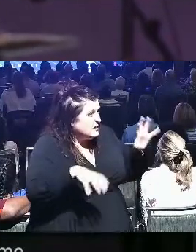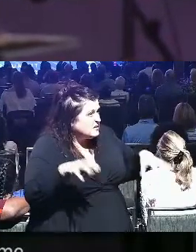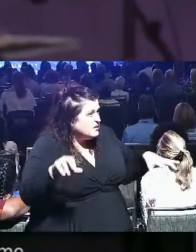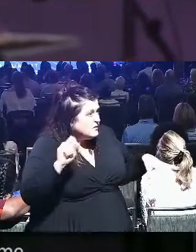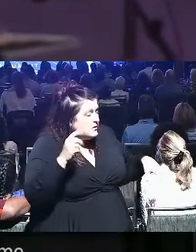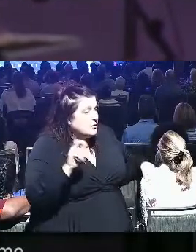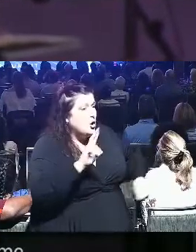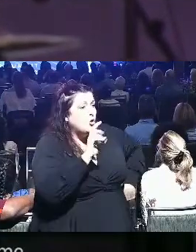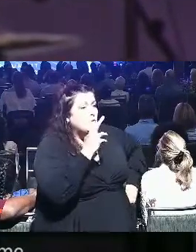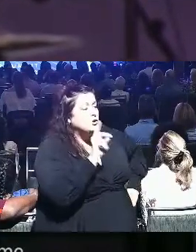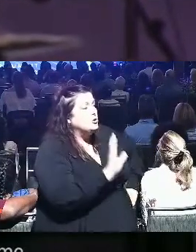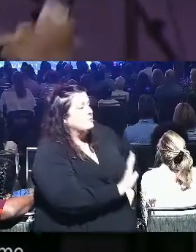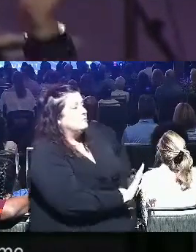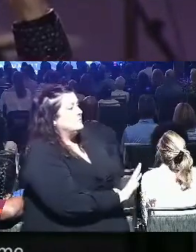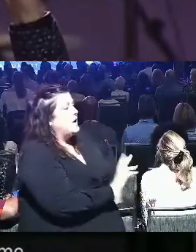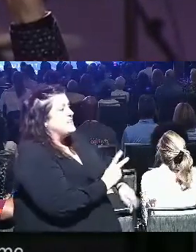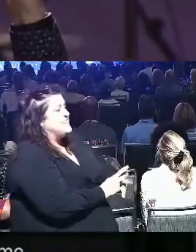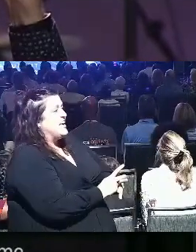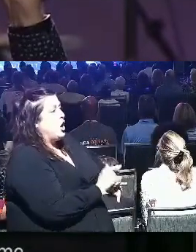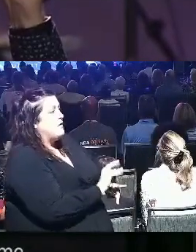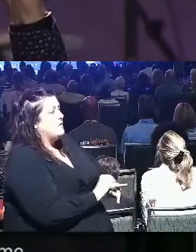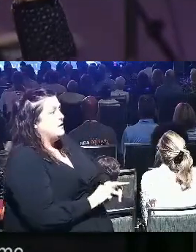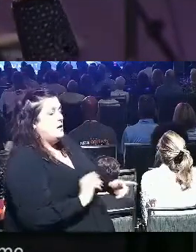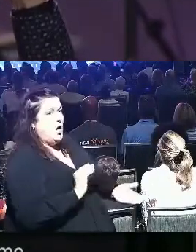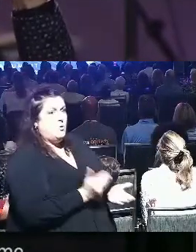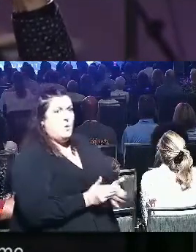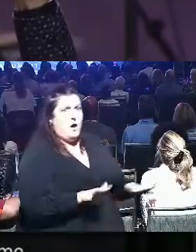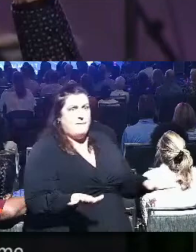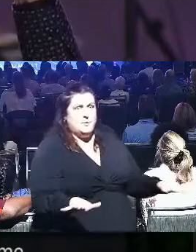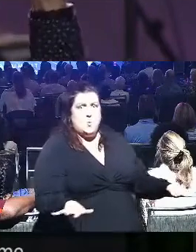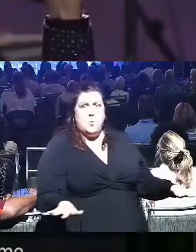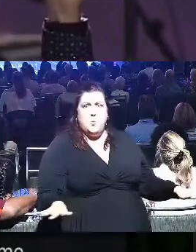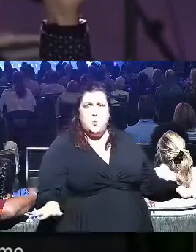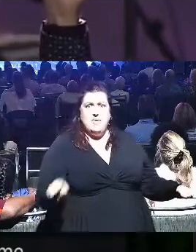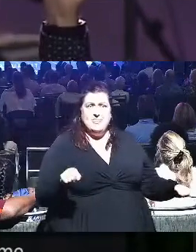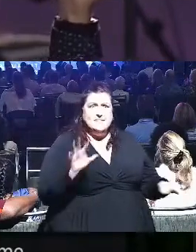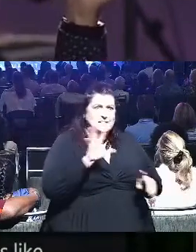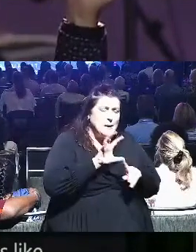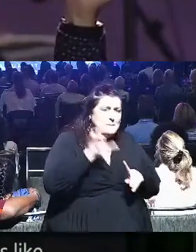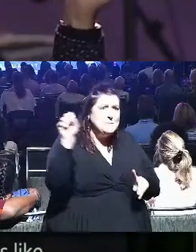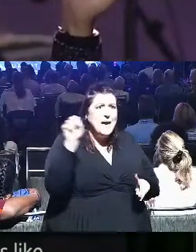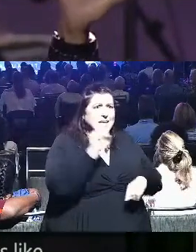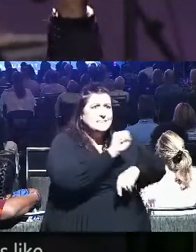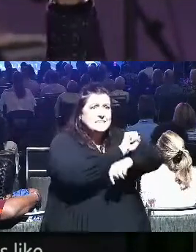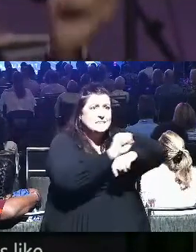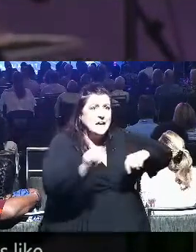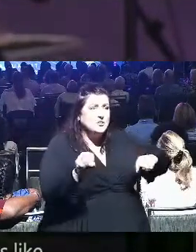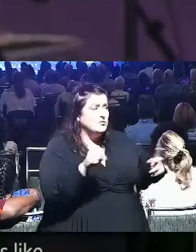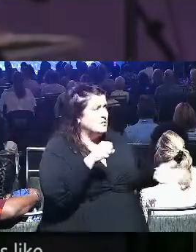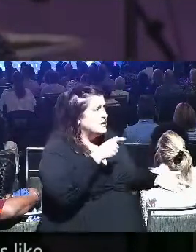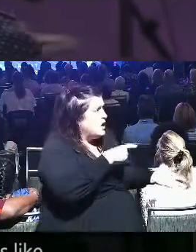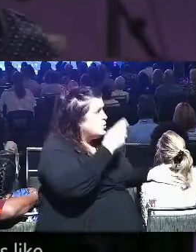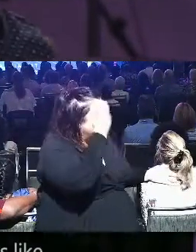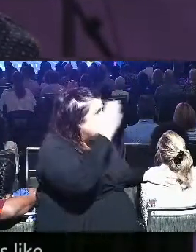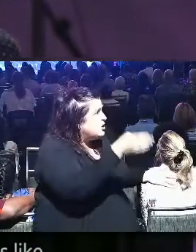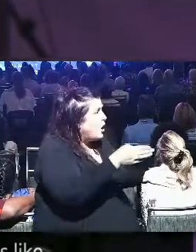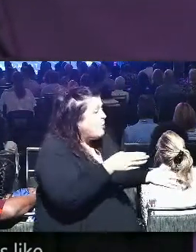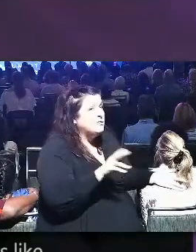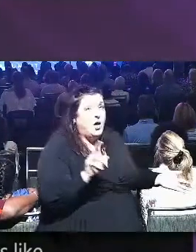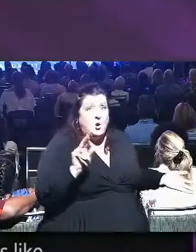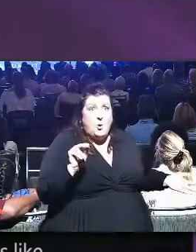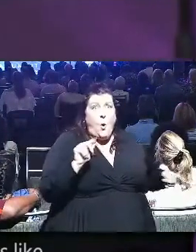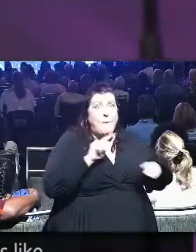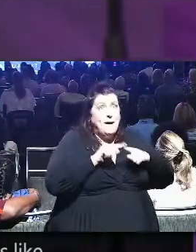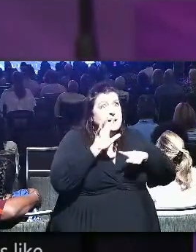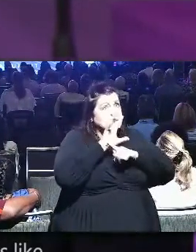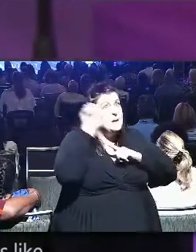like, it'll be fine. I came and I was like, this is amazing. He's like, you didn't know? I was like, no, but it's